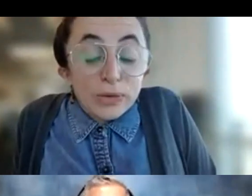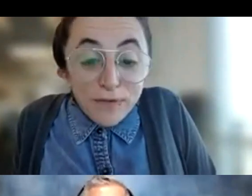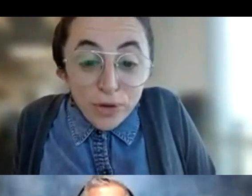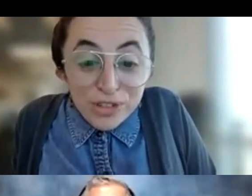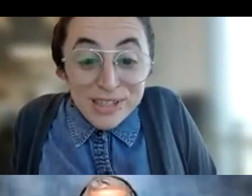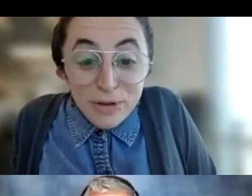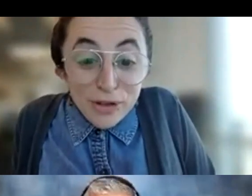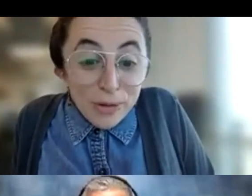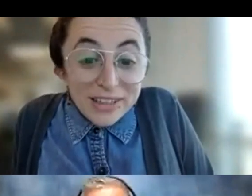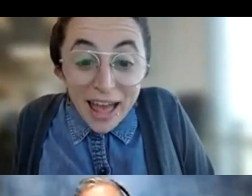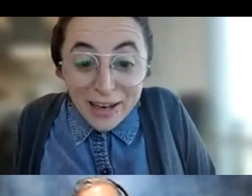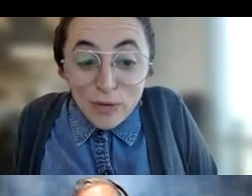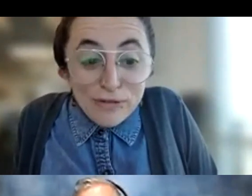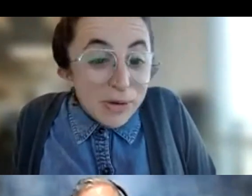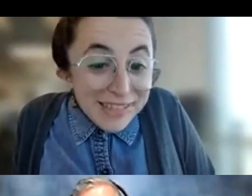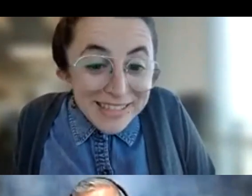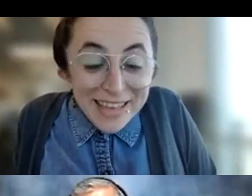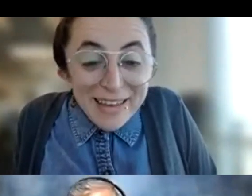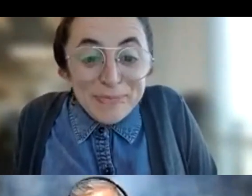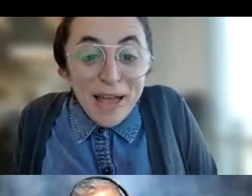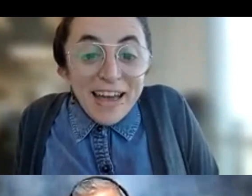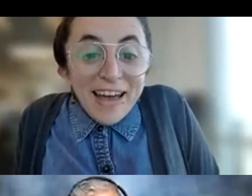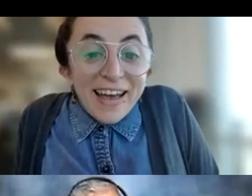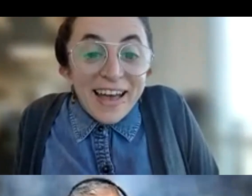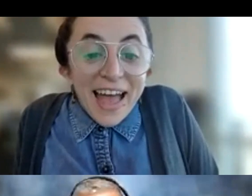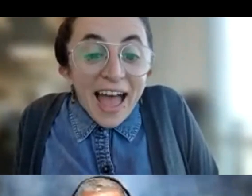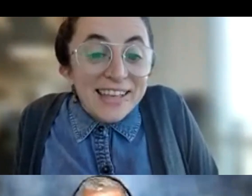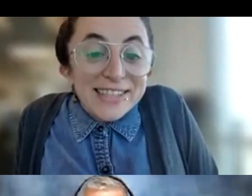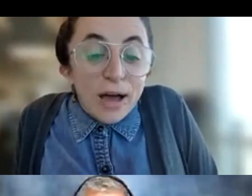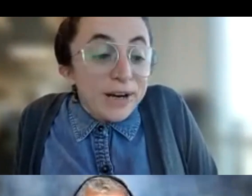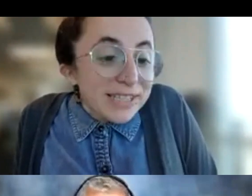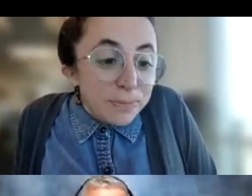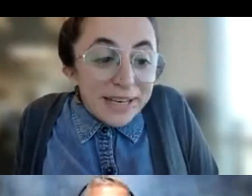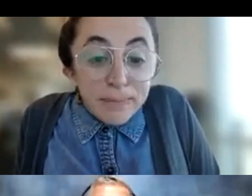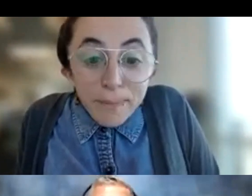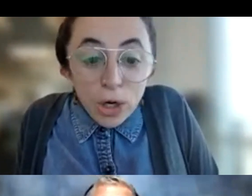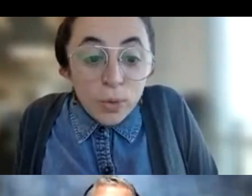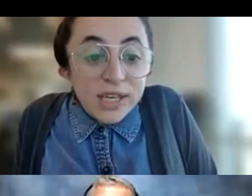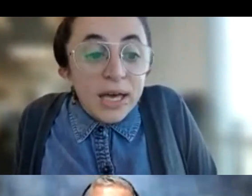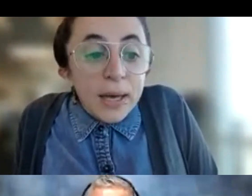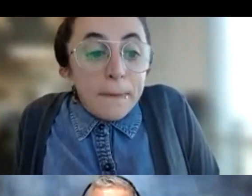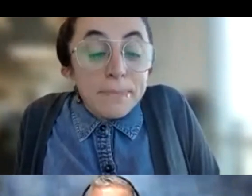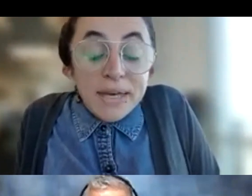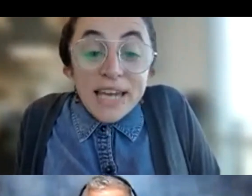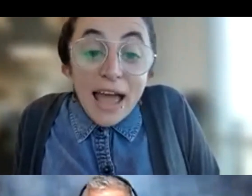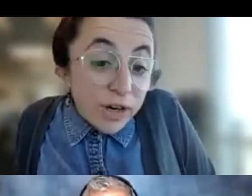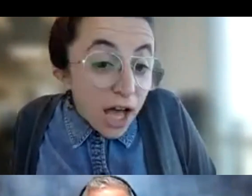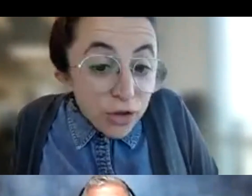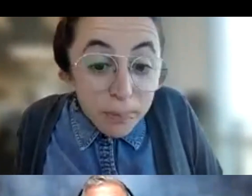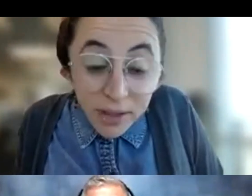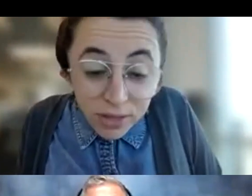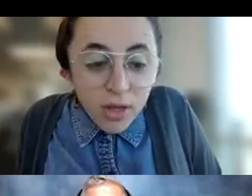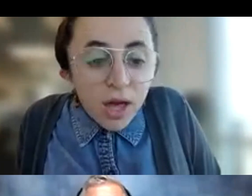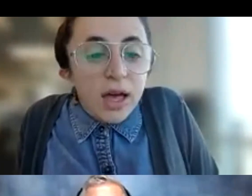really grateful to some of you on the line who have joined us as a participating member. We meet every